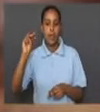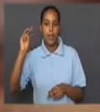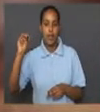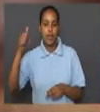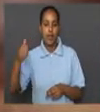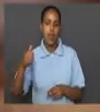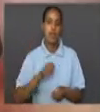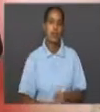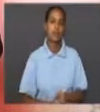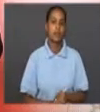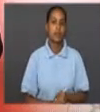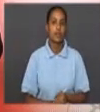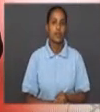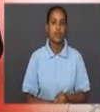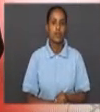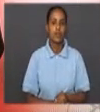PMMA.